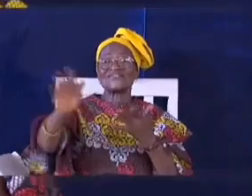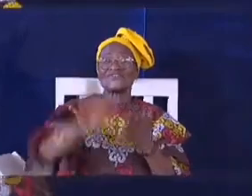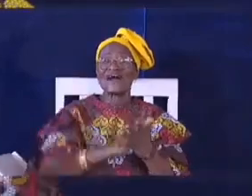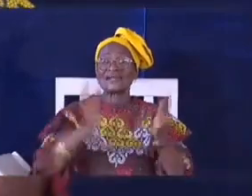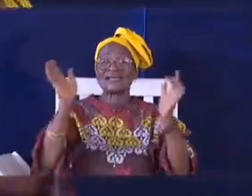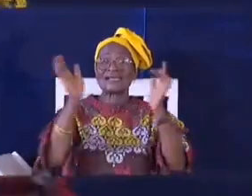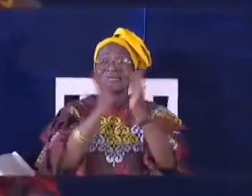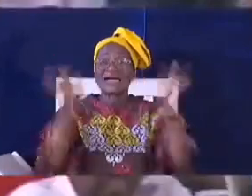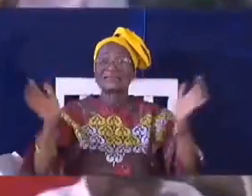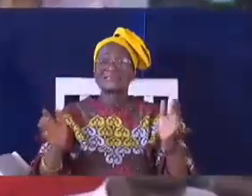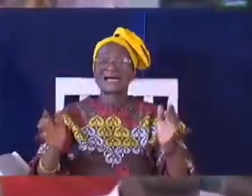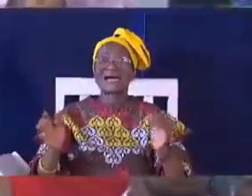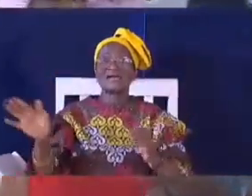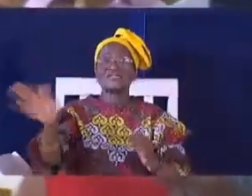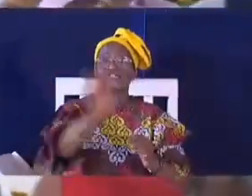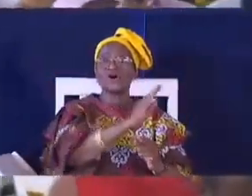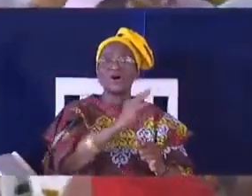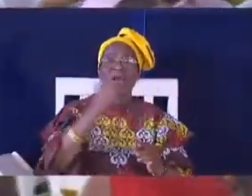life.